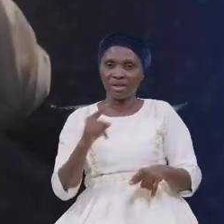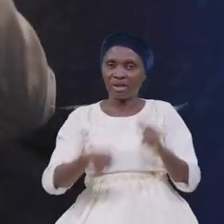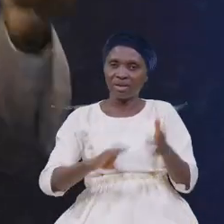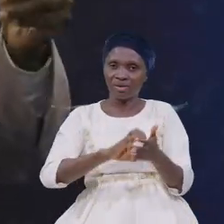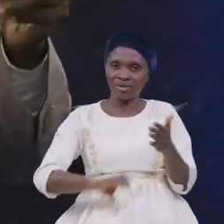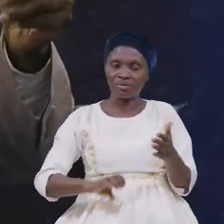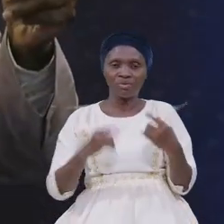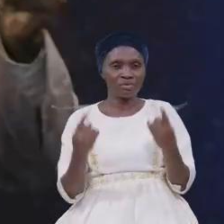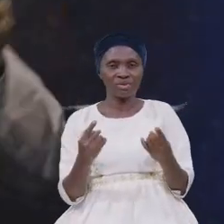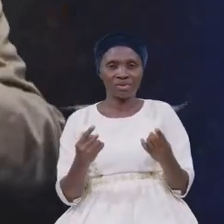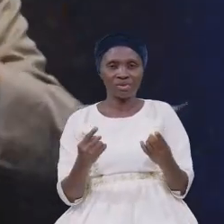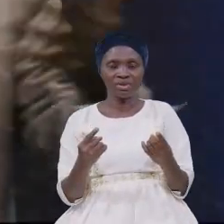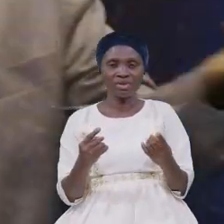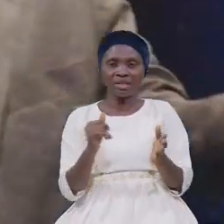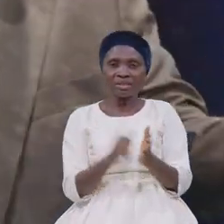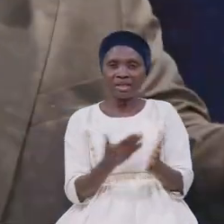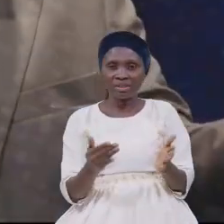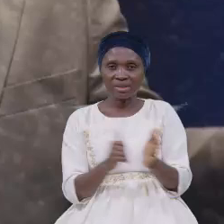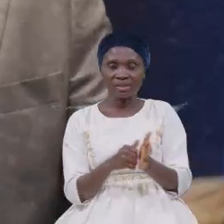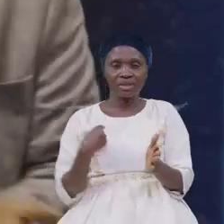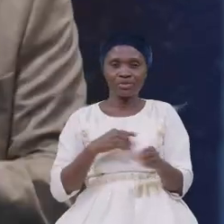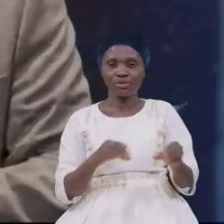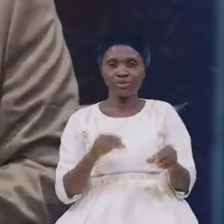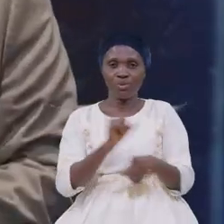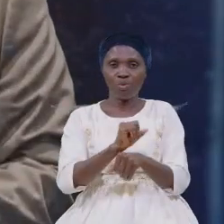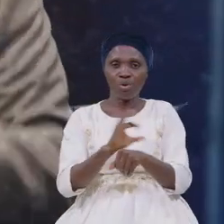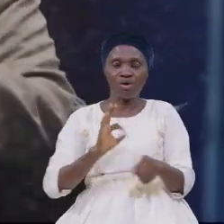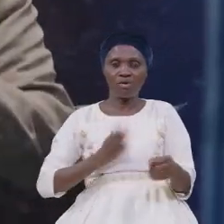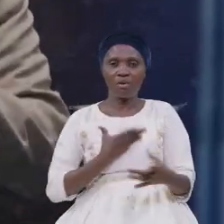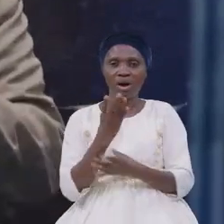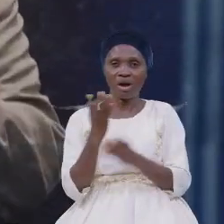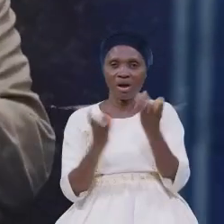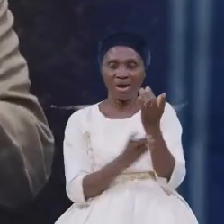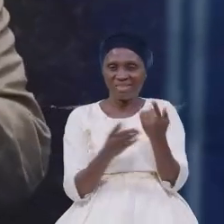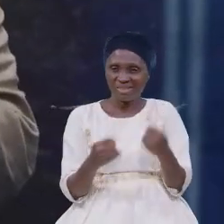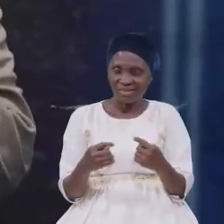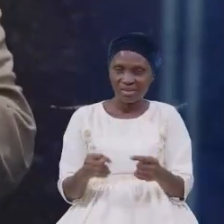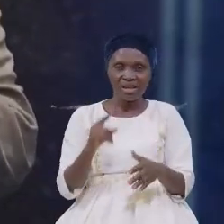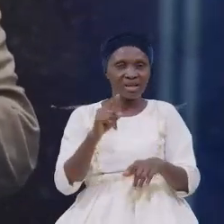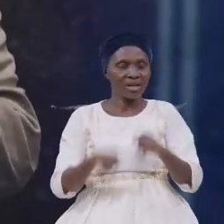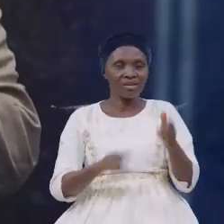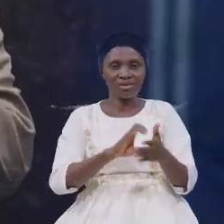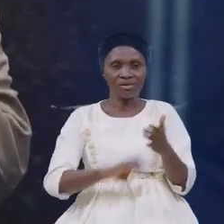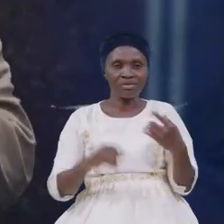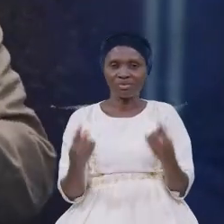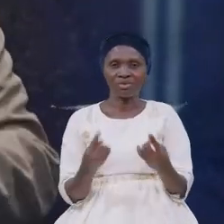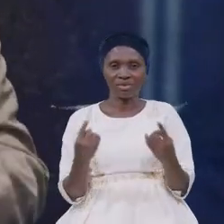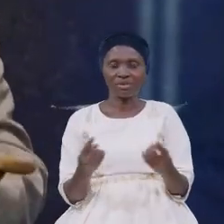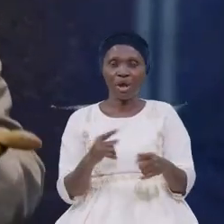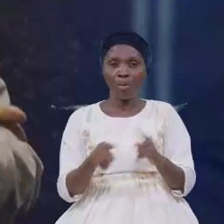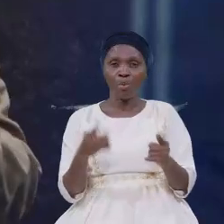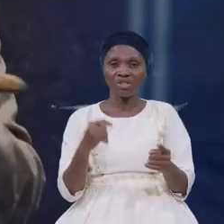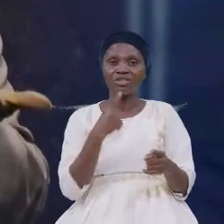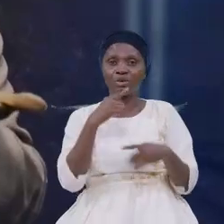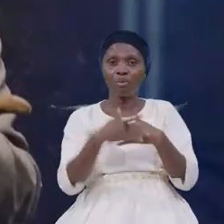with the intelligence in our heart, they cannot deal with sin. But the blood of Jesus